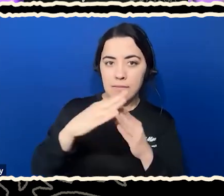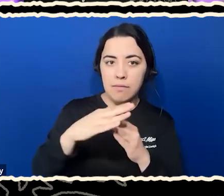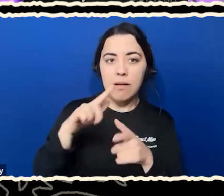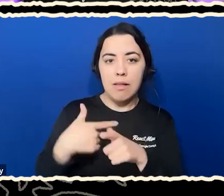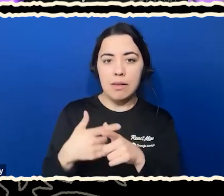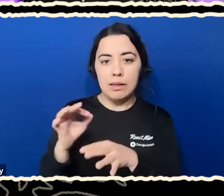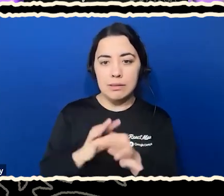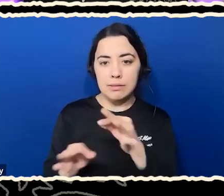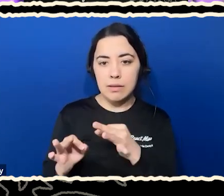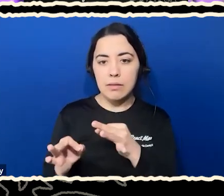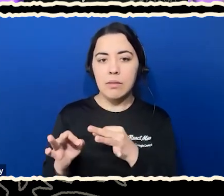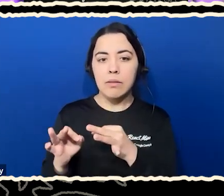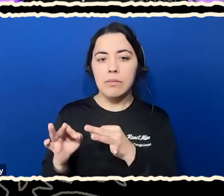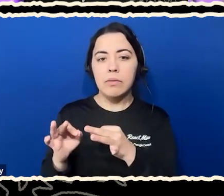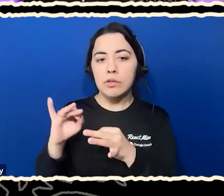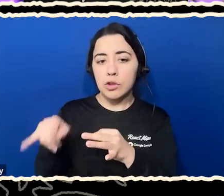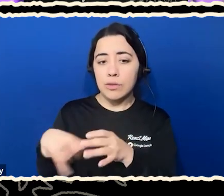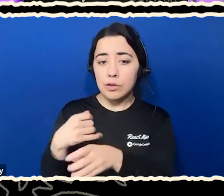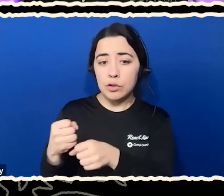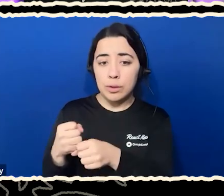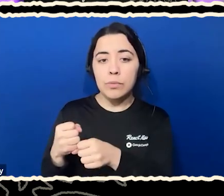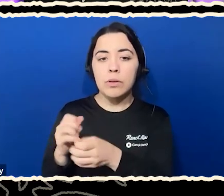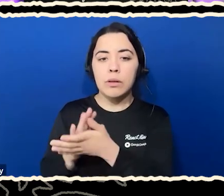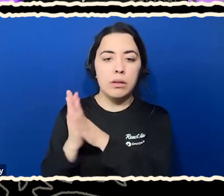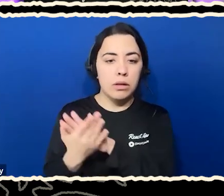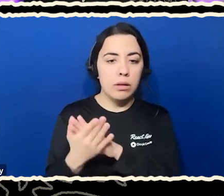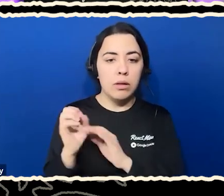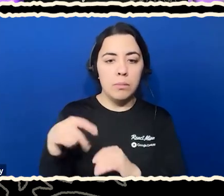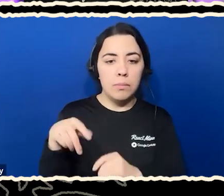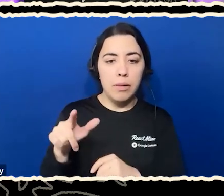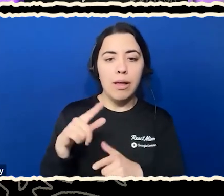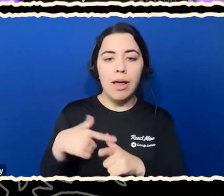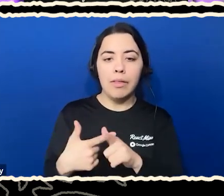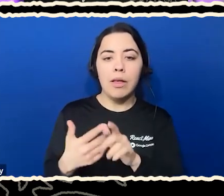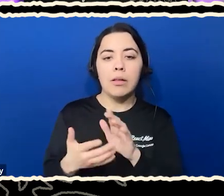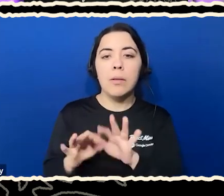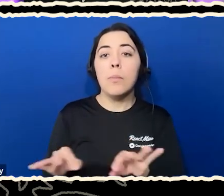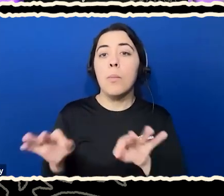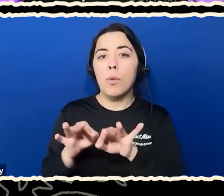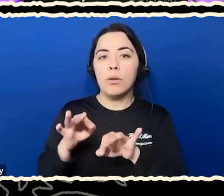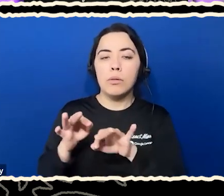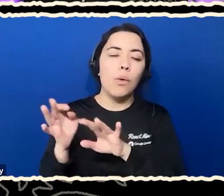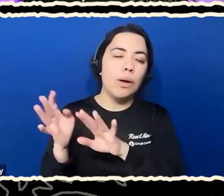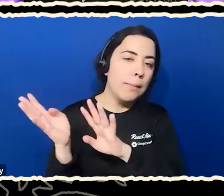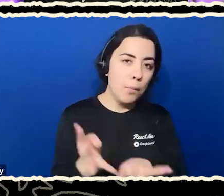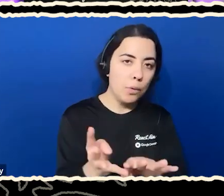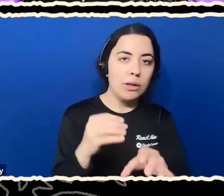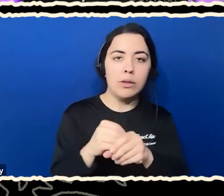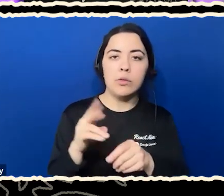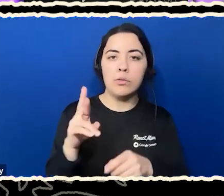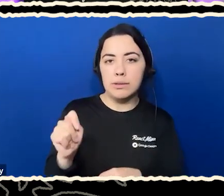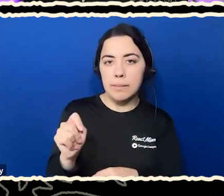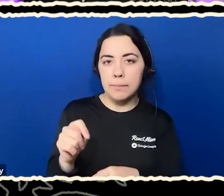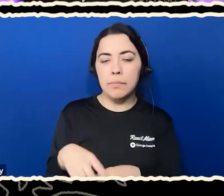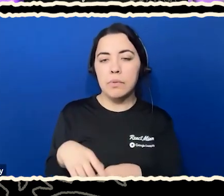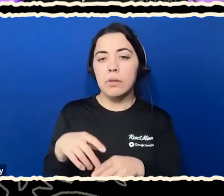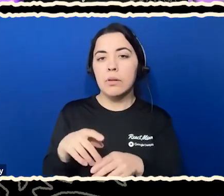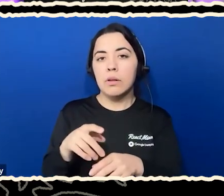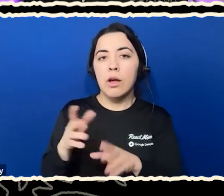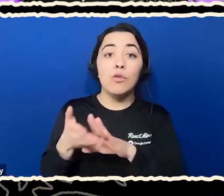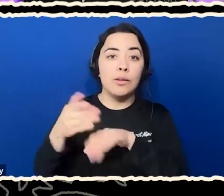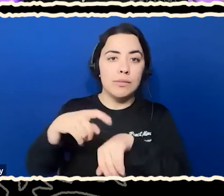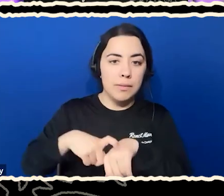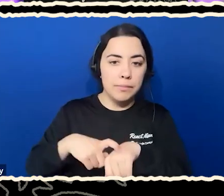into a blob and import it at runtime. So you may say that effectively, React code runs as a real ES